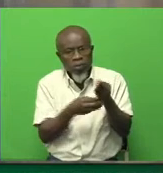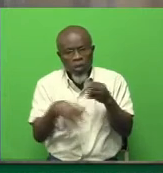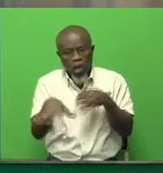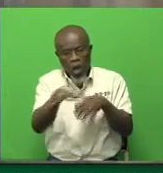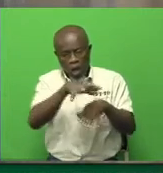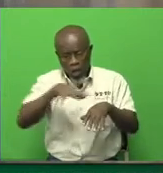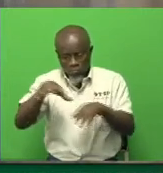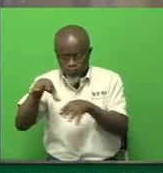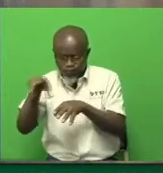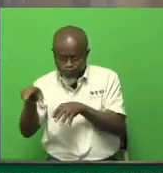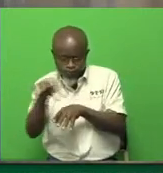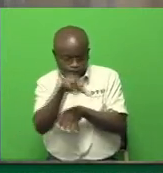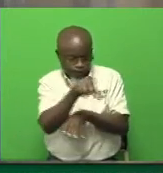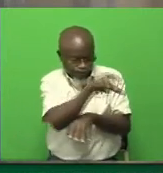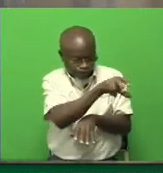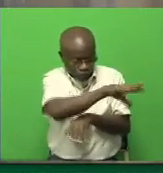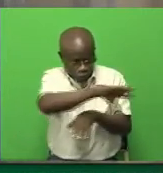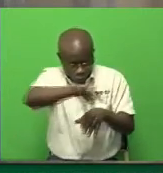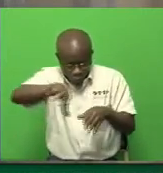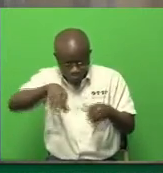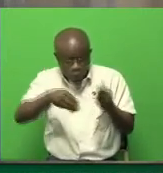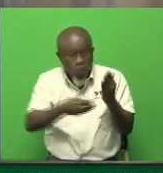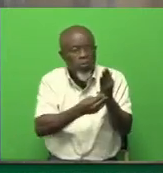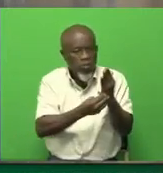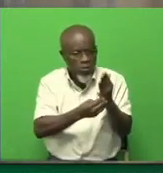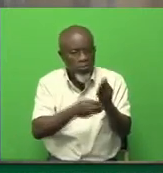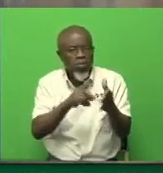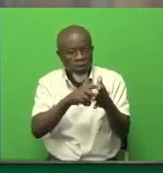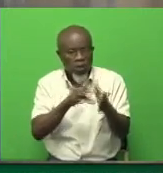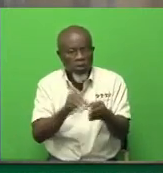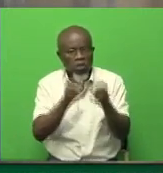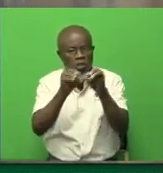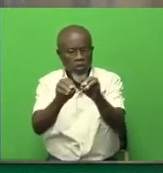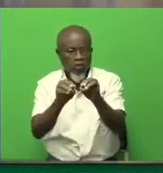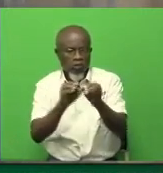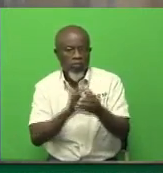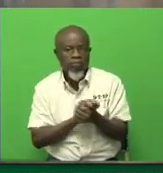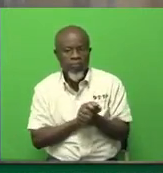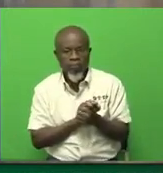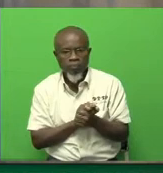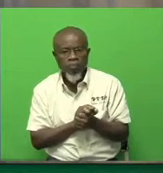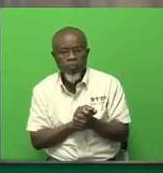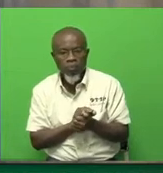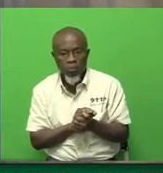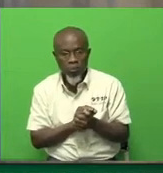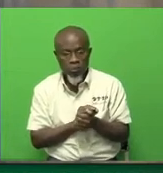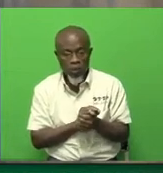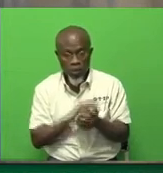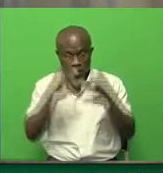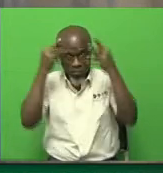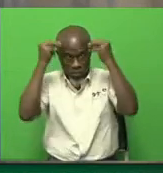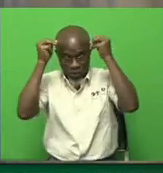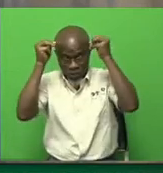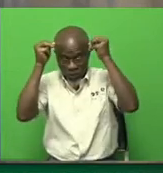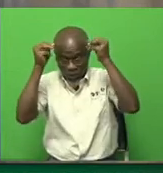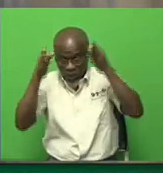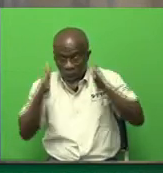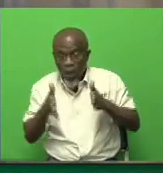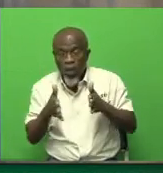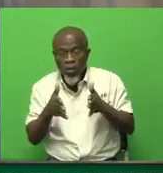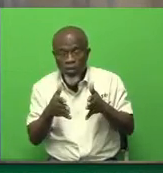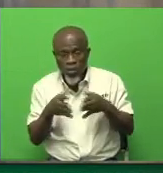impossible possible to administer secondly the minister offers new spt rates